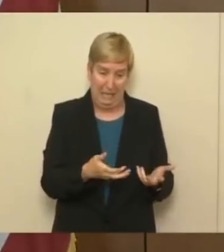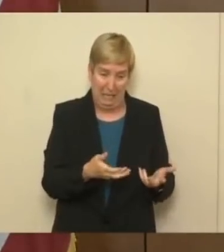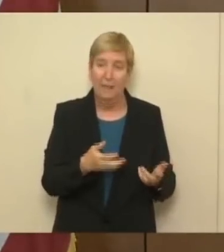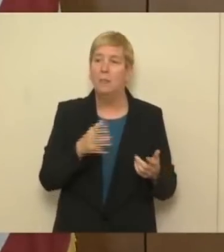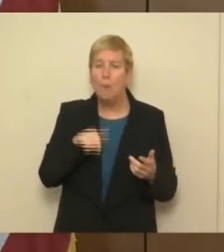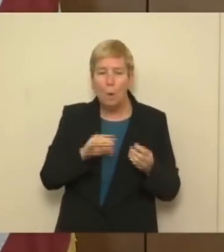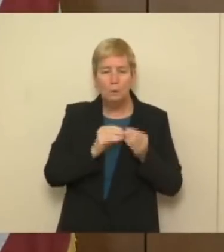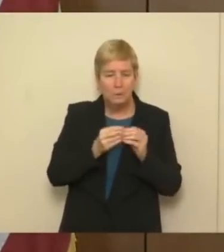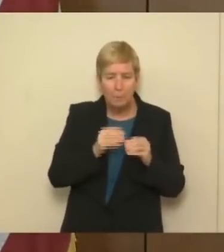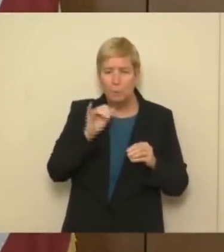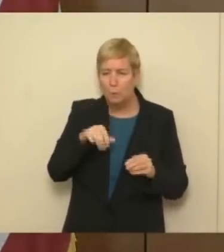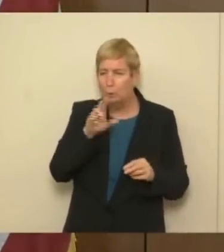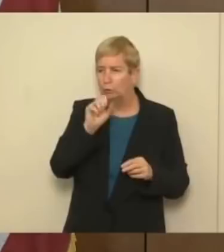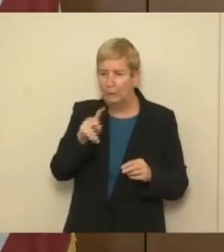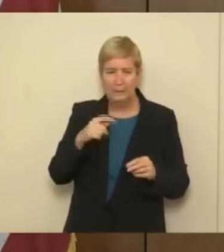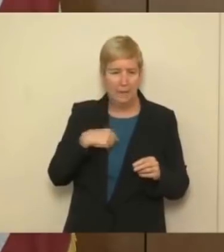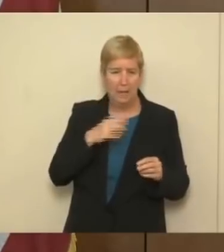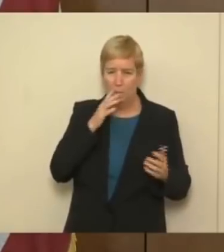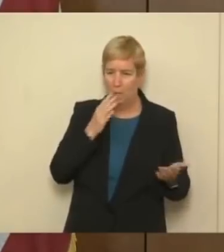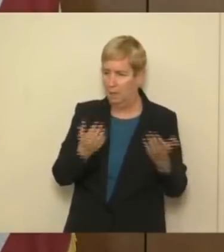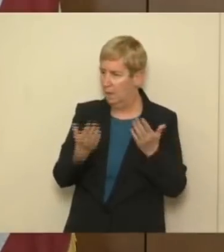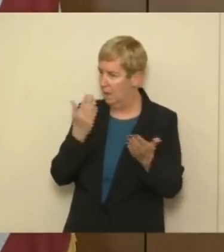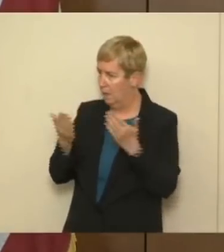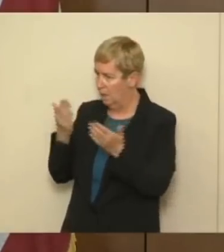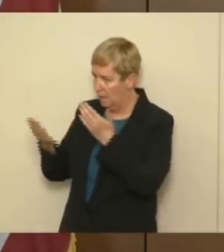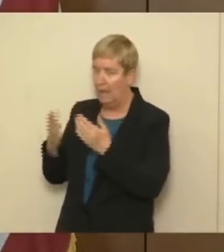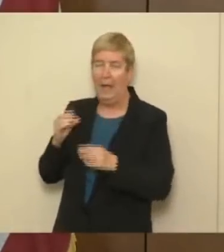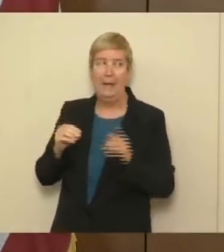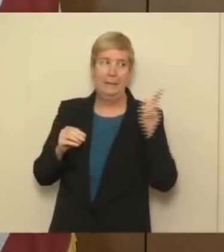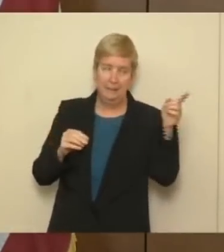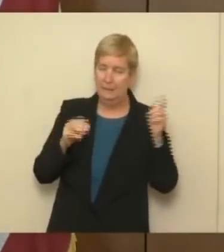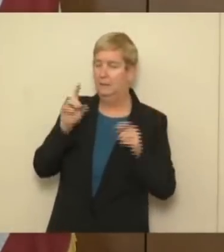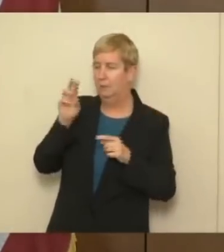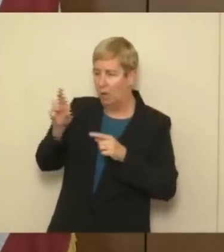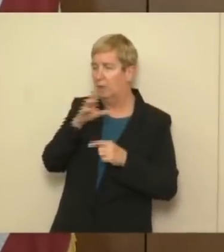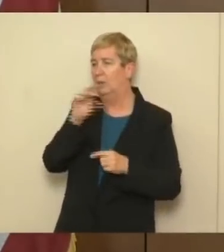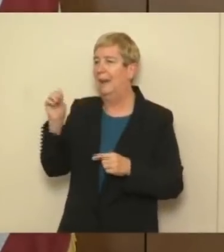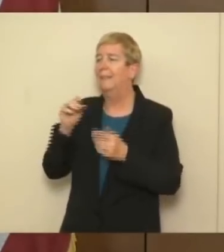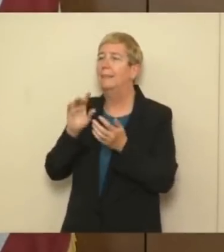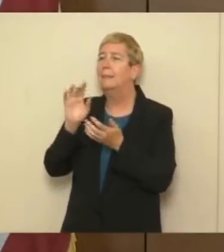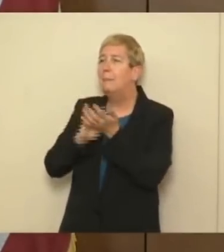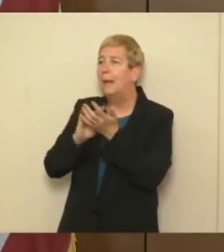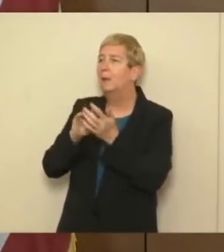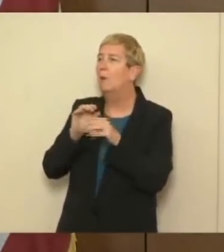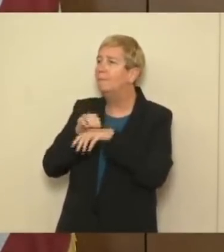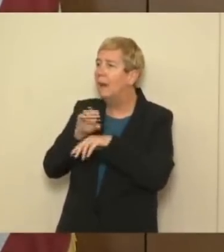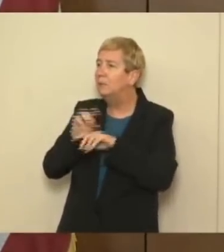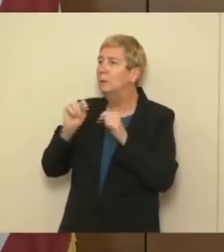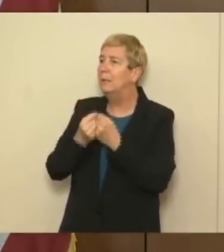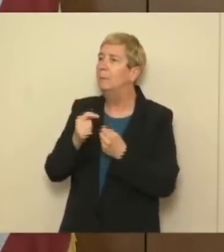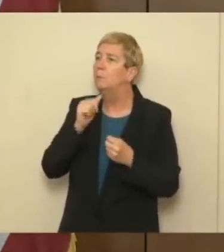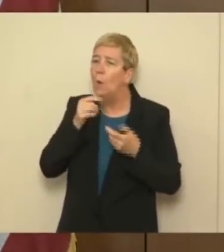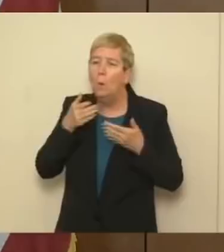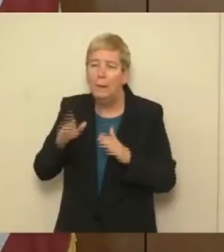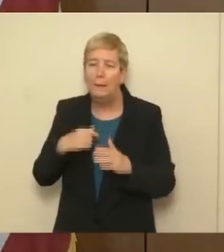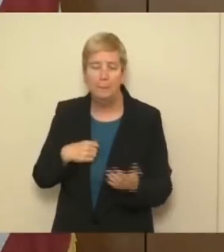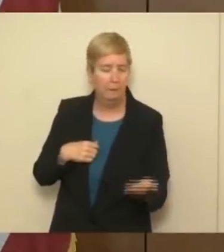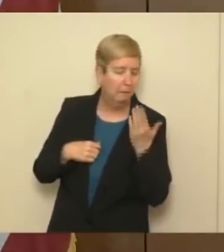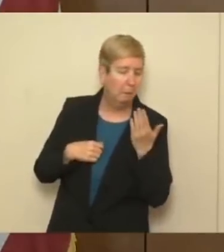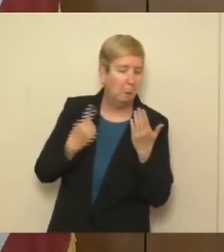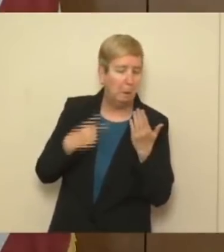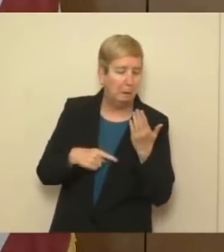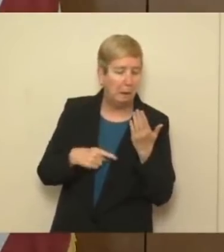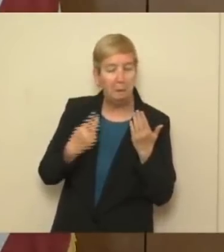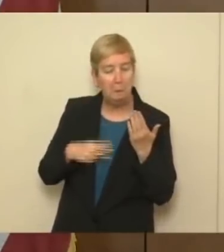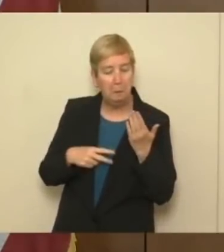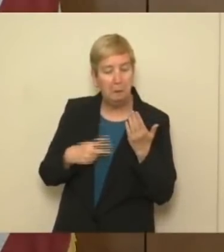risks, and Dr. Grace and the medical advisory team don't let me just look at a day or two of data or 3 or 4